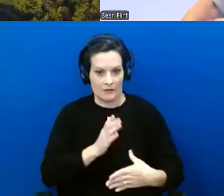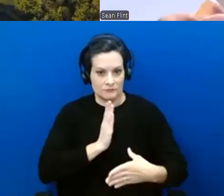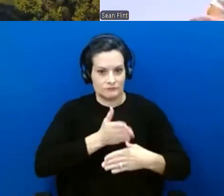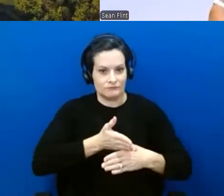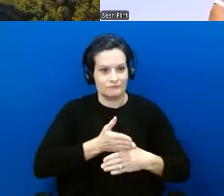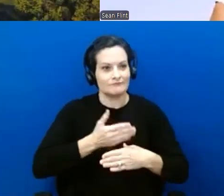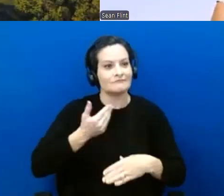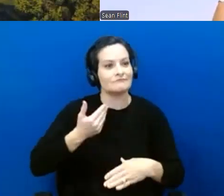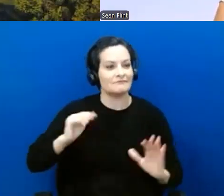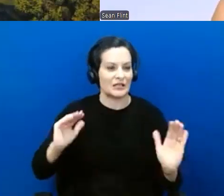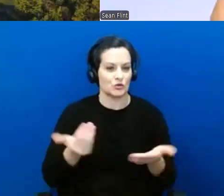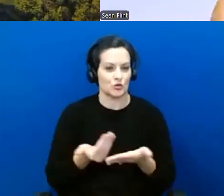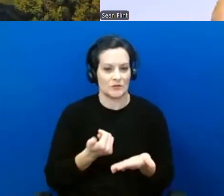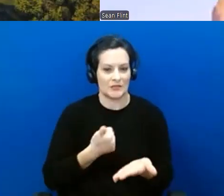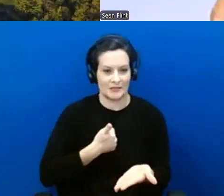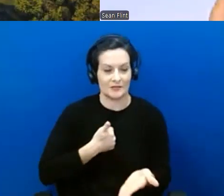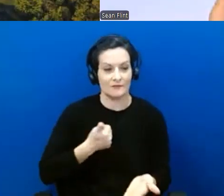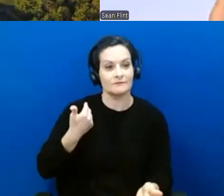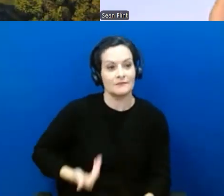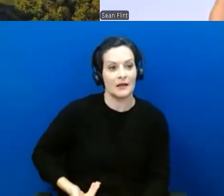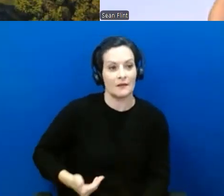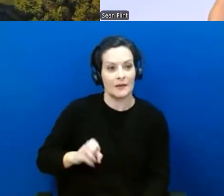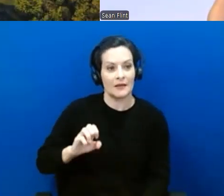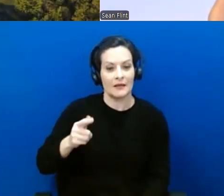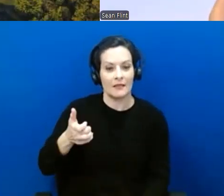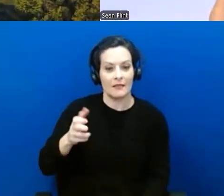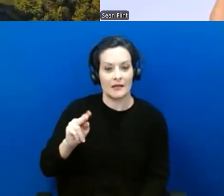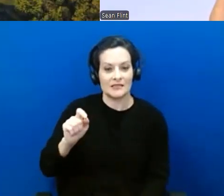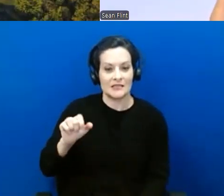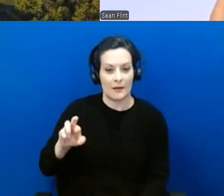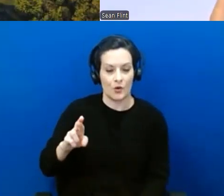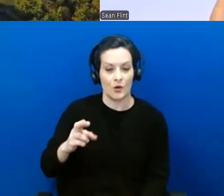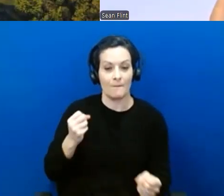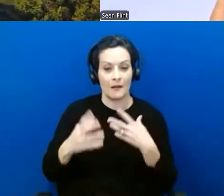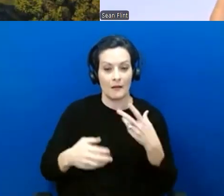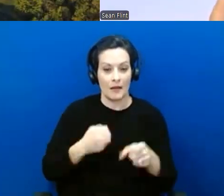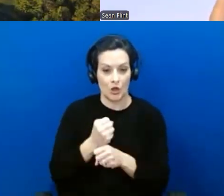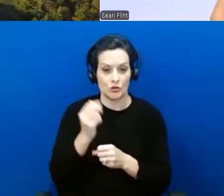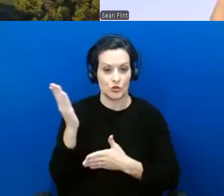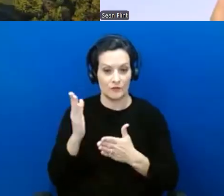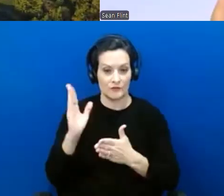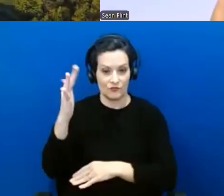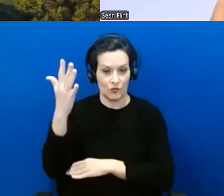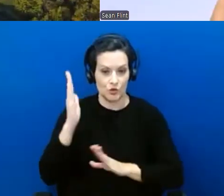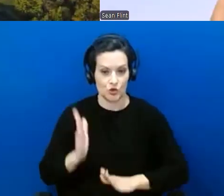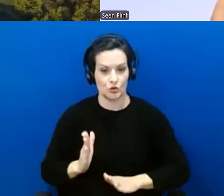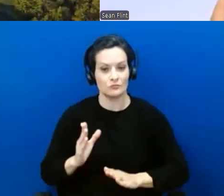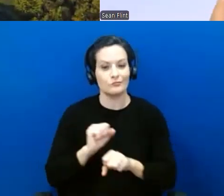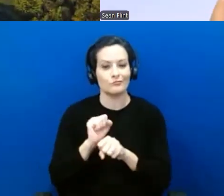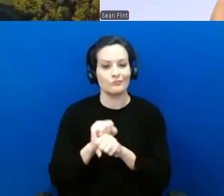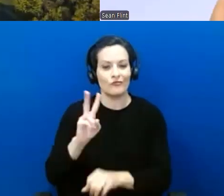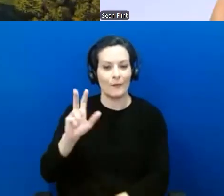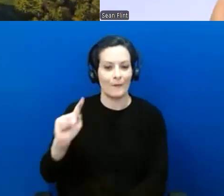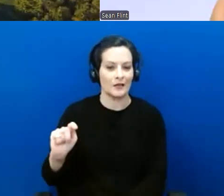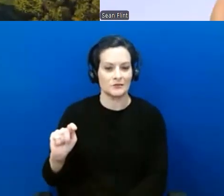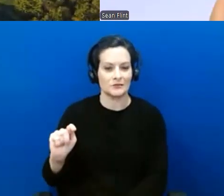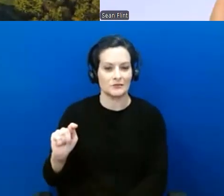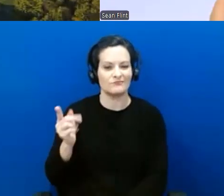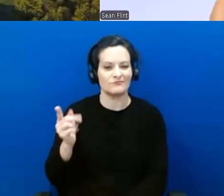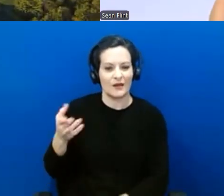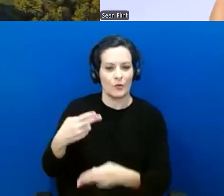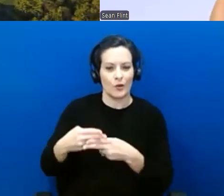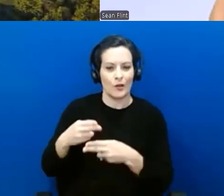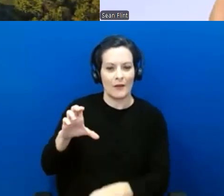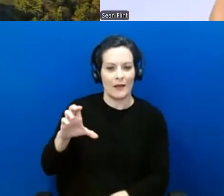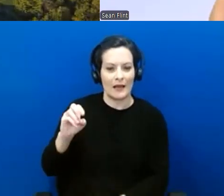Ethan Tapper. For many years, I was a service forester working for the state of Vermont. In Vermont, we call them county foresters.